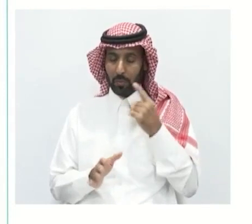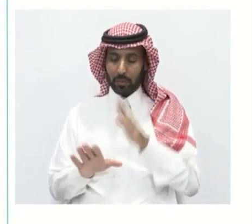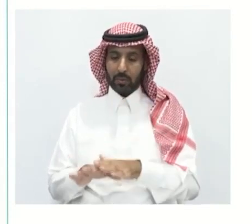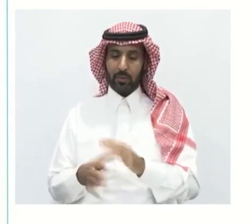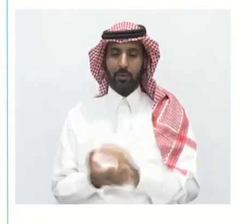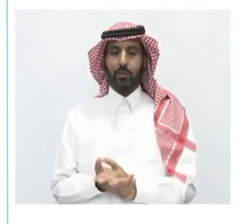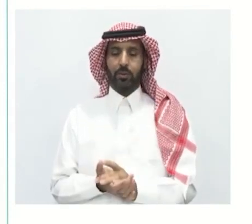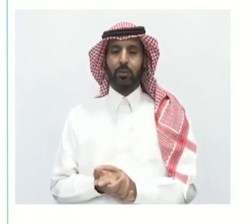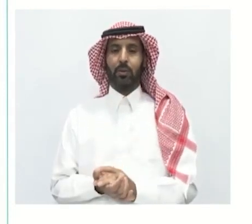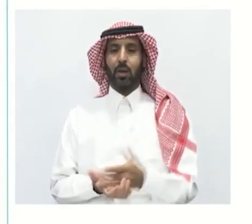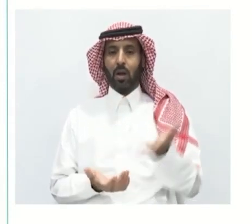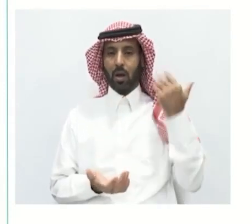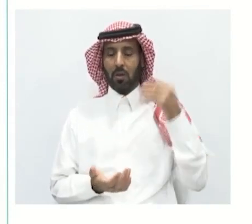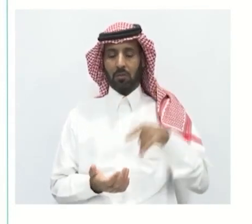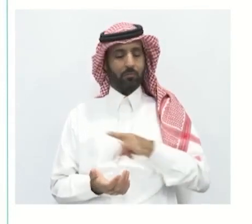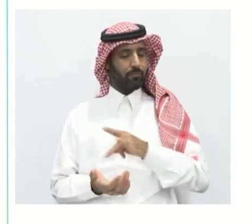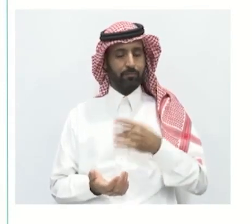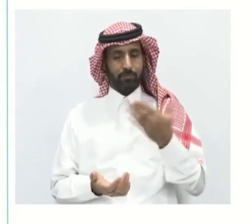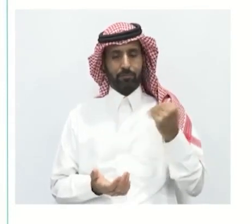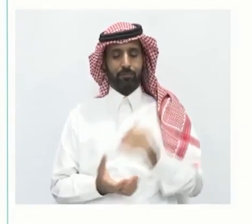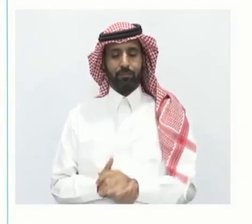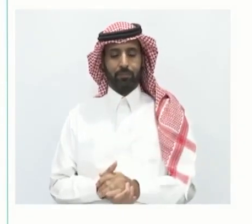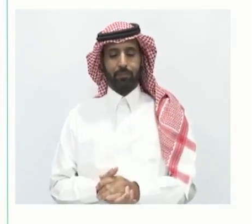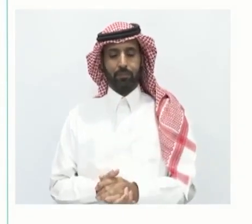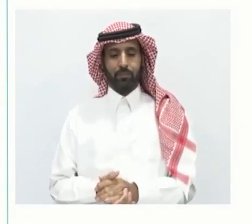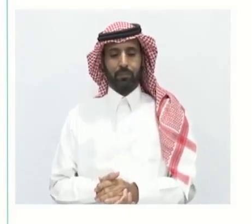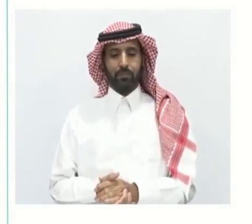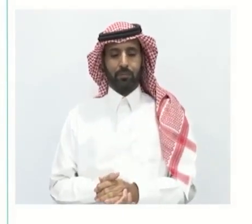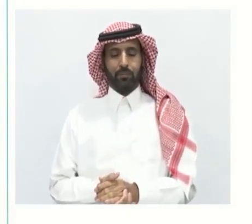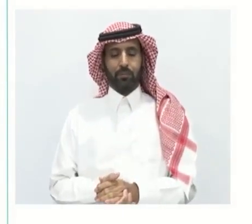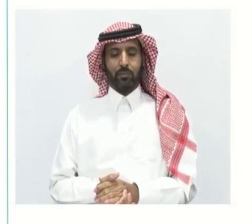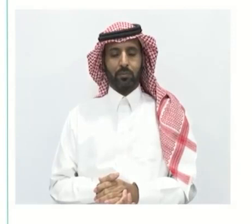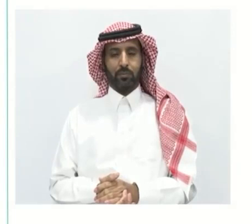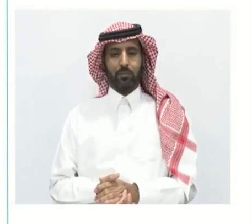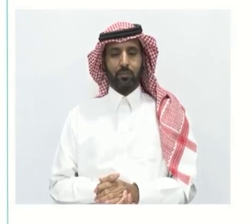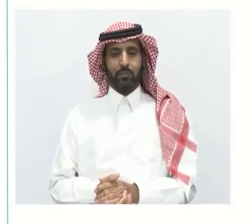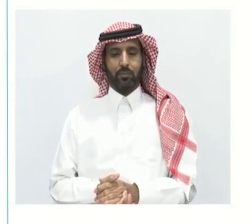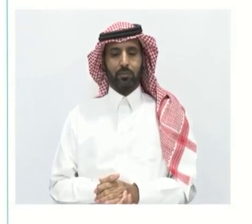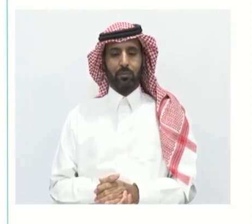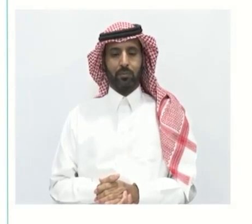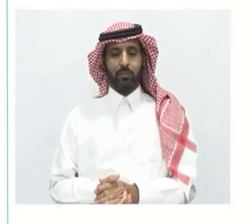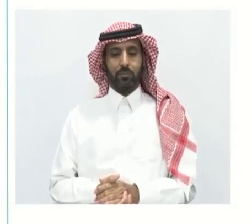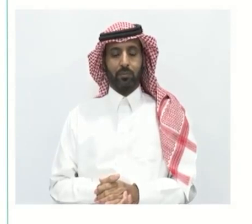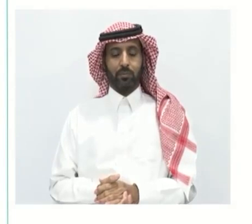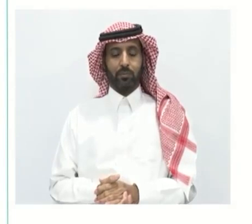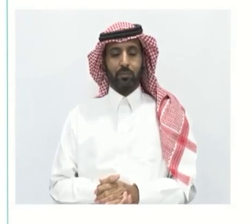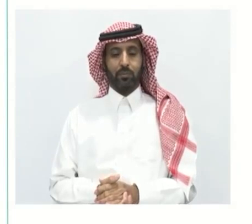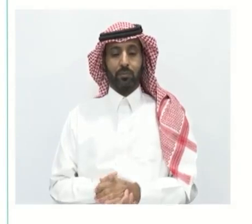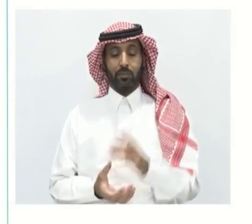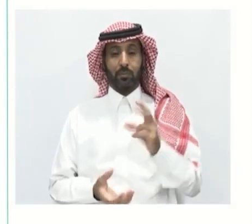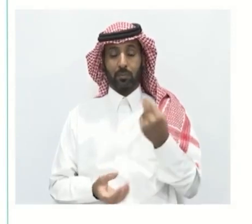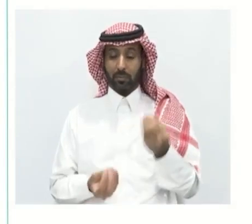used to like traveling, but now I don't. We can substitute used to for